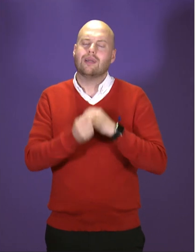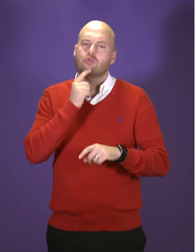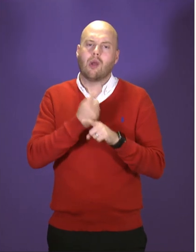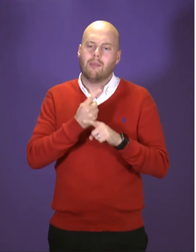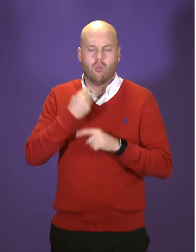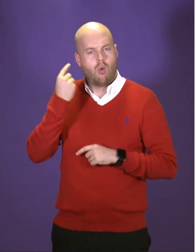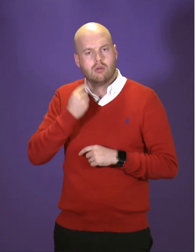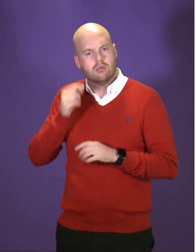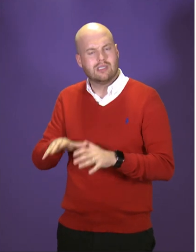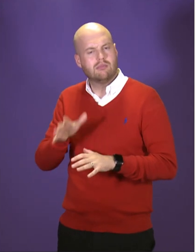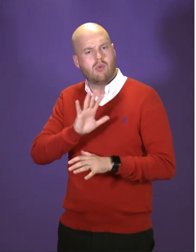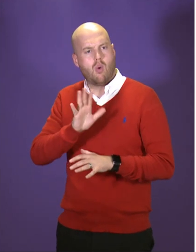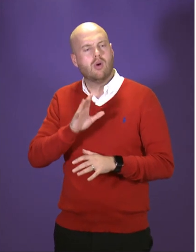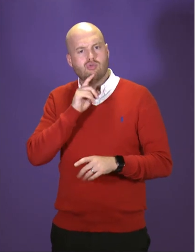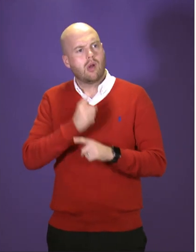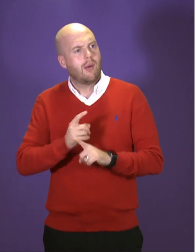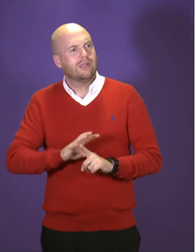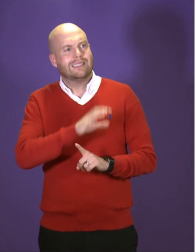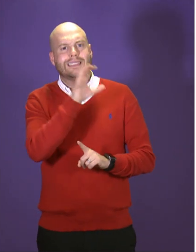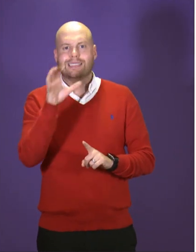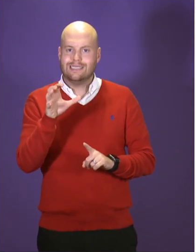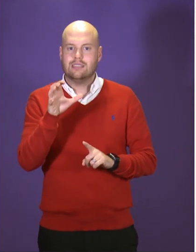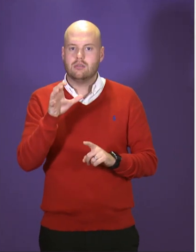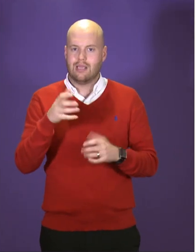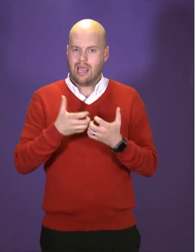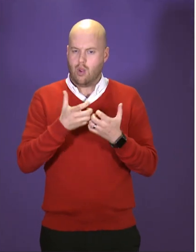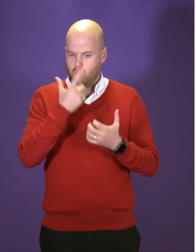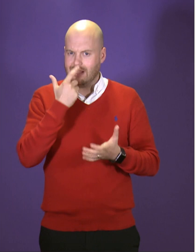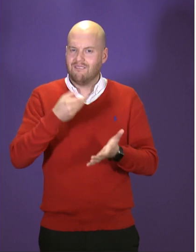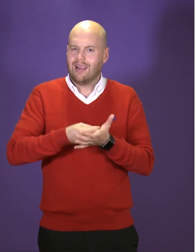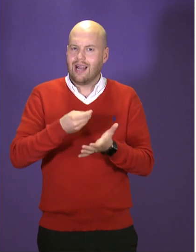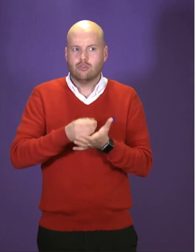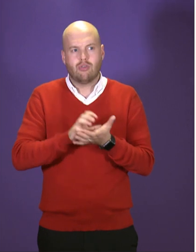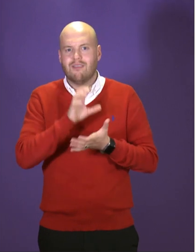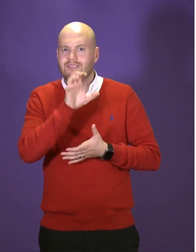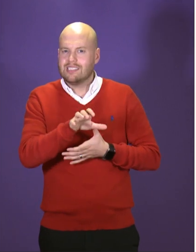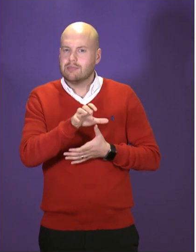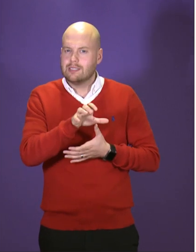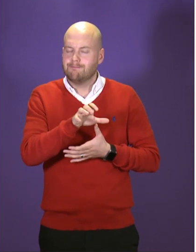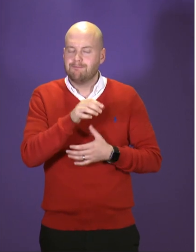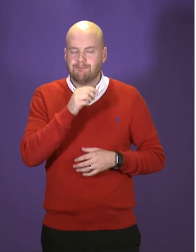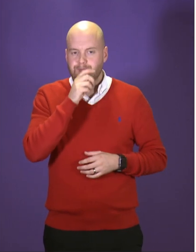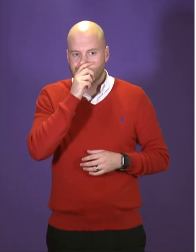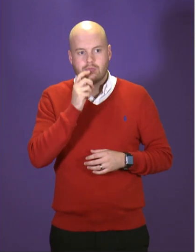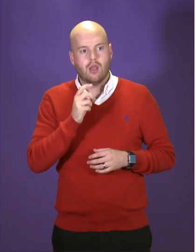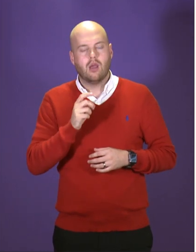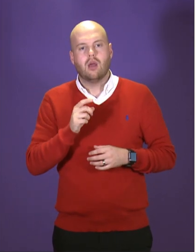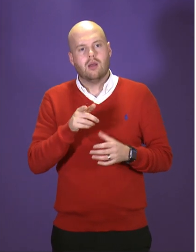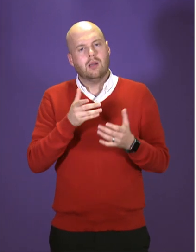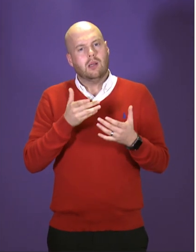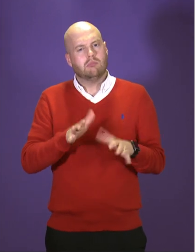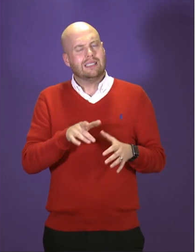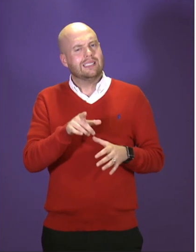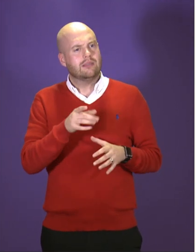galvanised both cultural thinking and, eventually, financial investment. It irritated some people. There was a whole question around